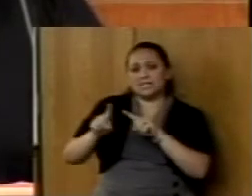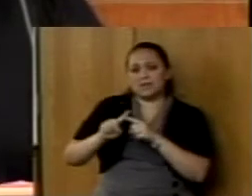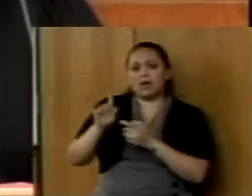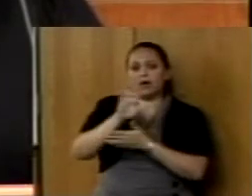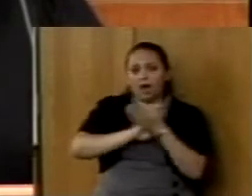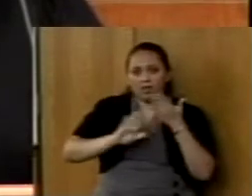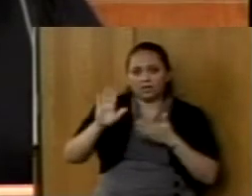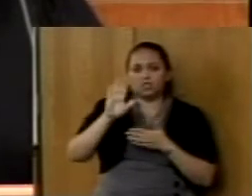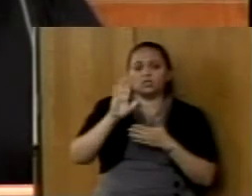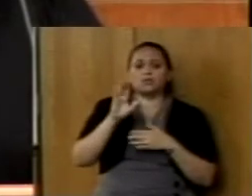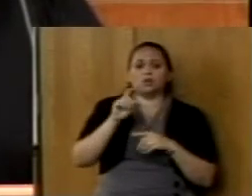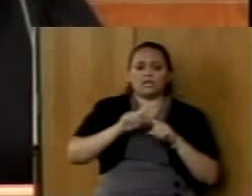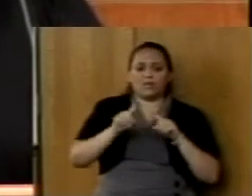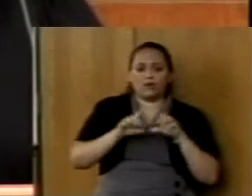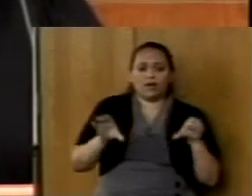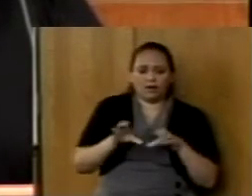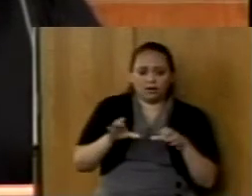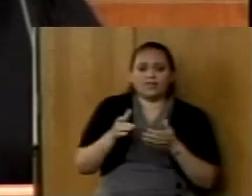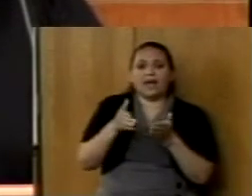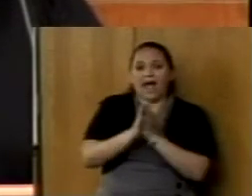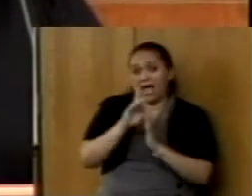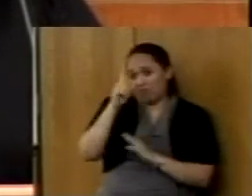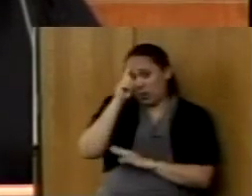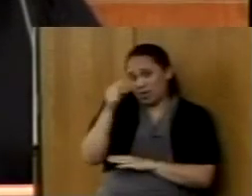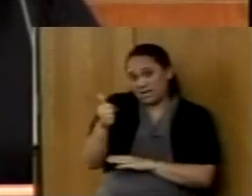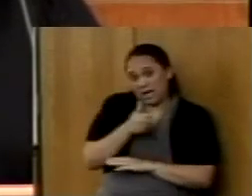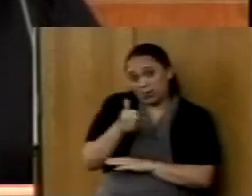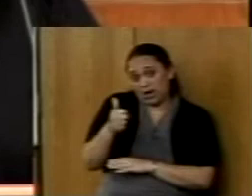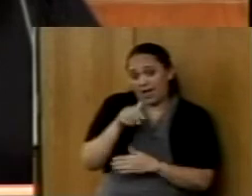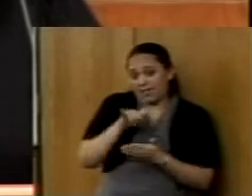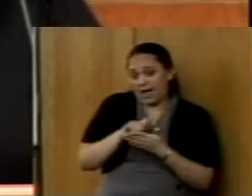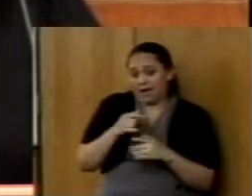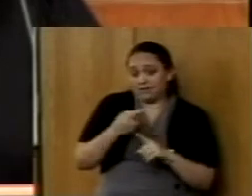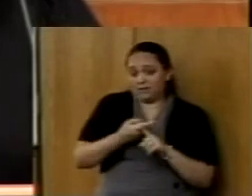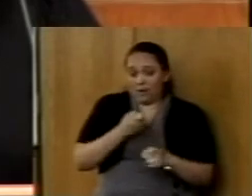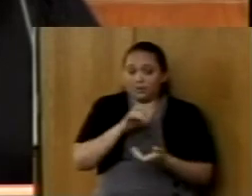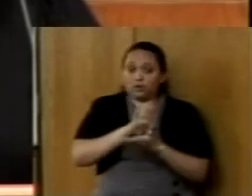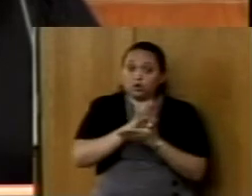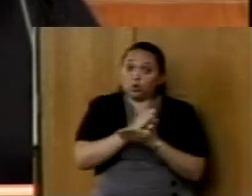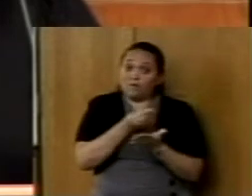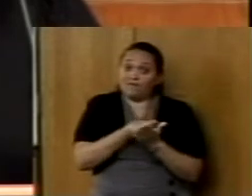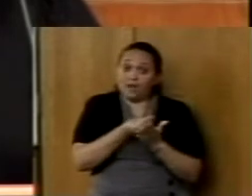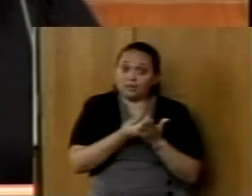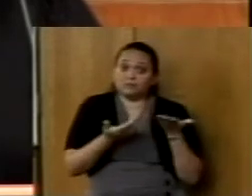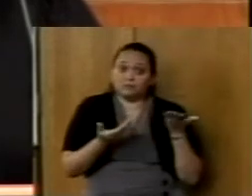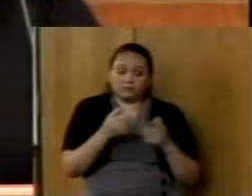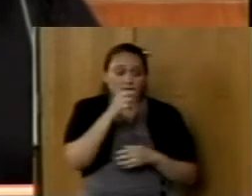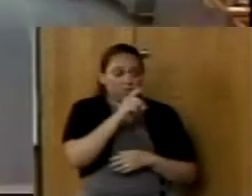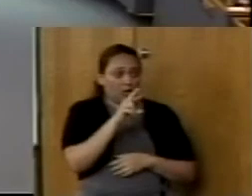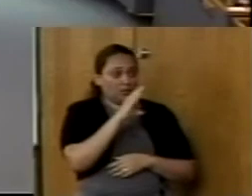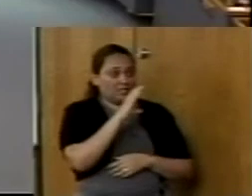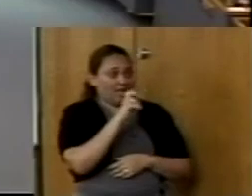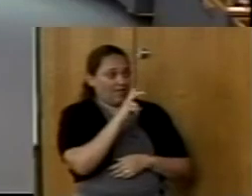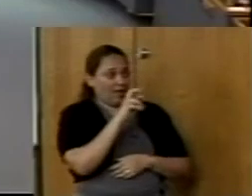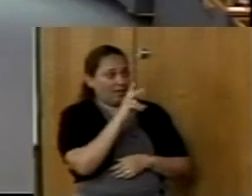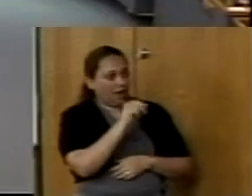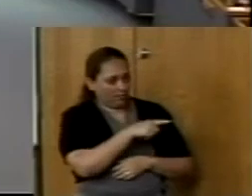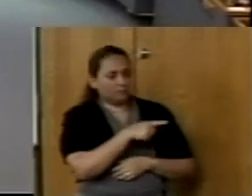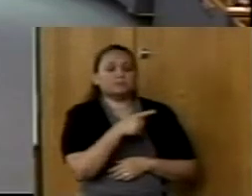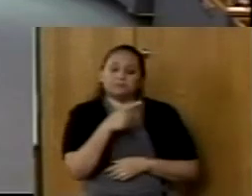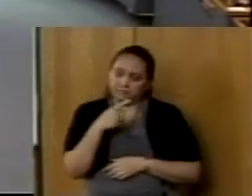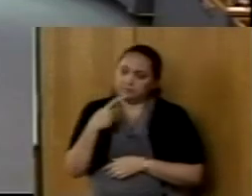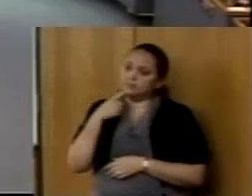to different activities, and they ask for transportation, and that comes from the school funds. Dr. Saavedra? Thank you. Yes.